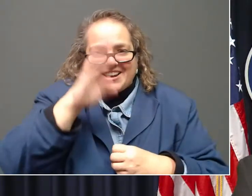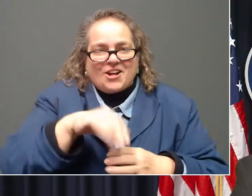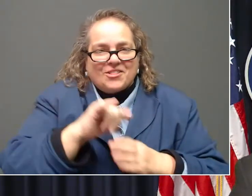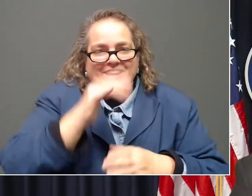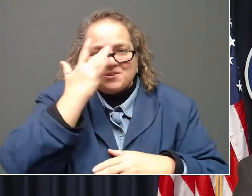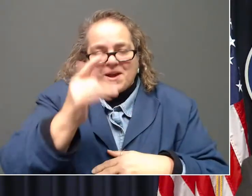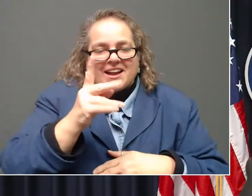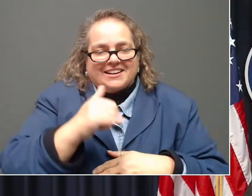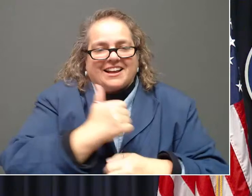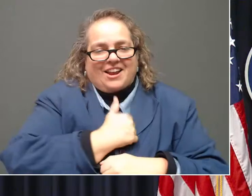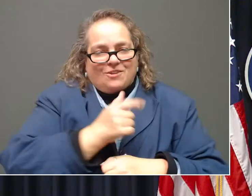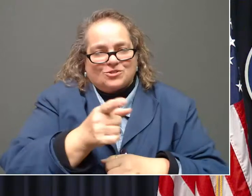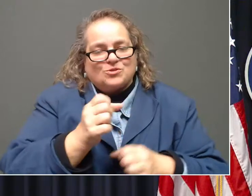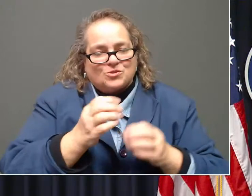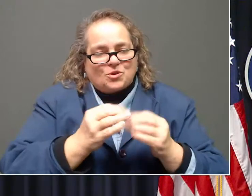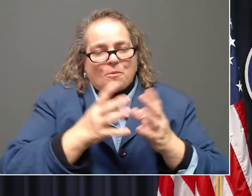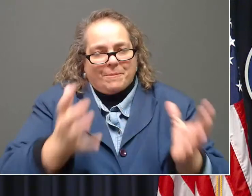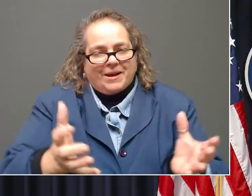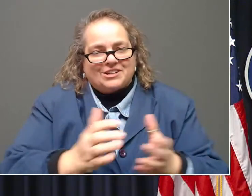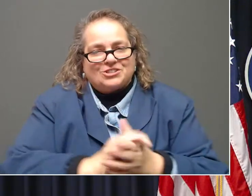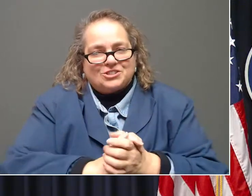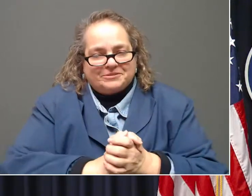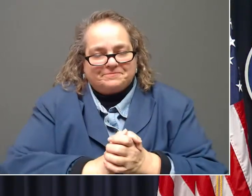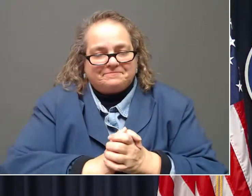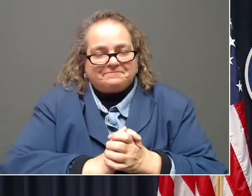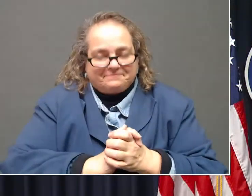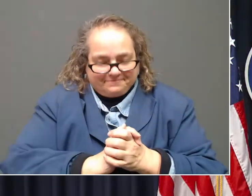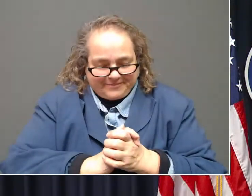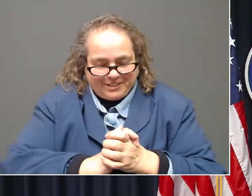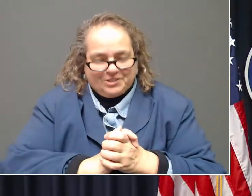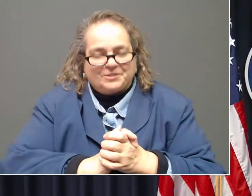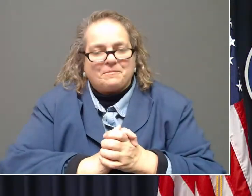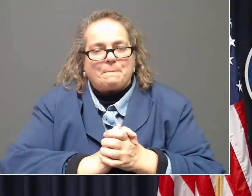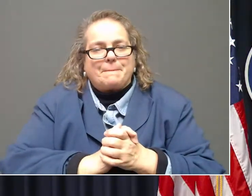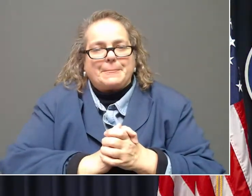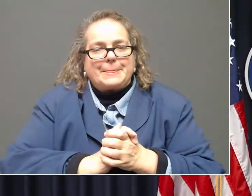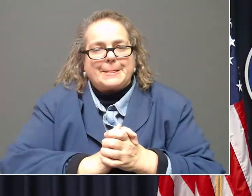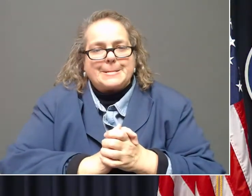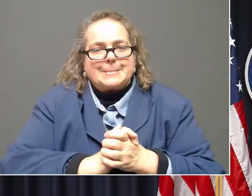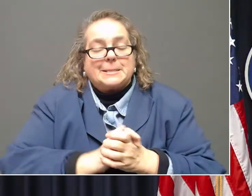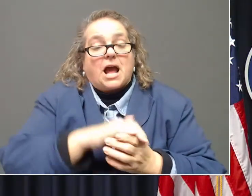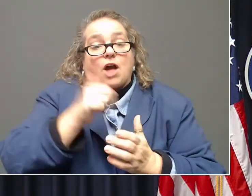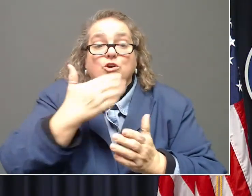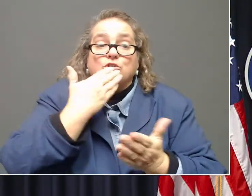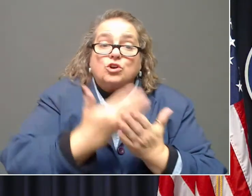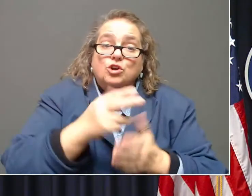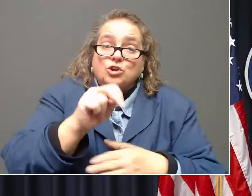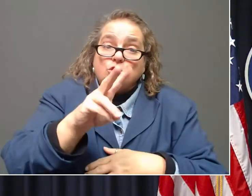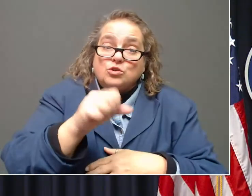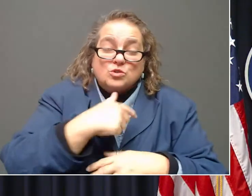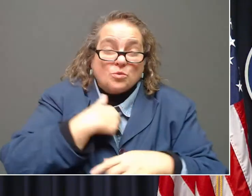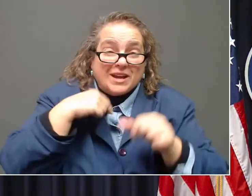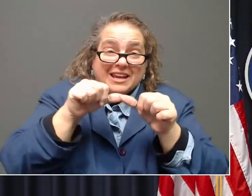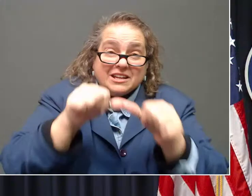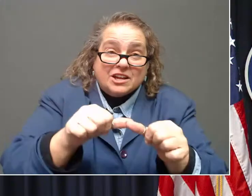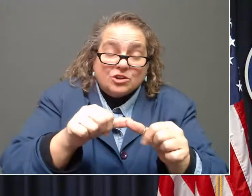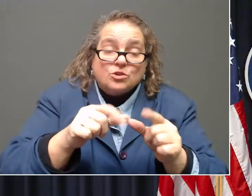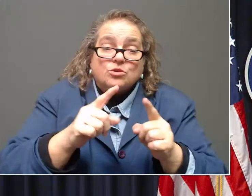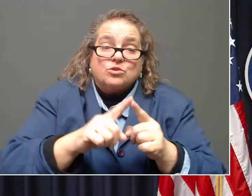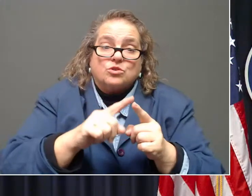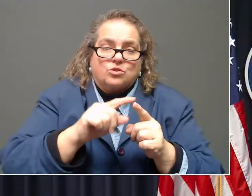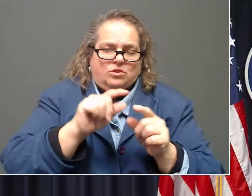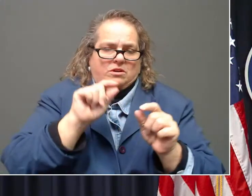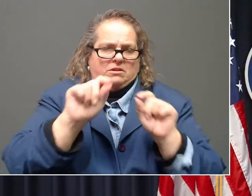and how we can build trust, especially in communities that we need to reach, and that in the